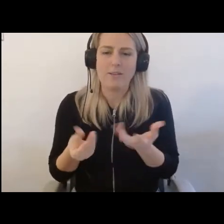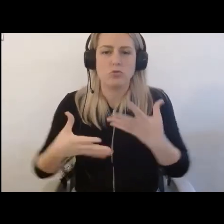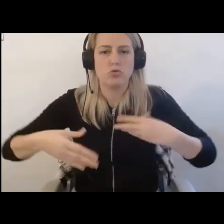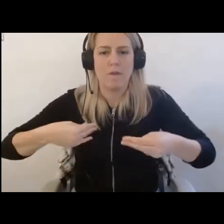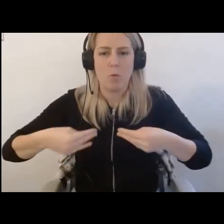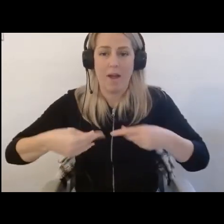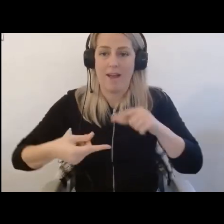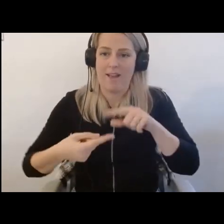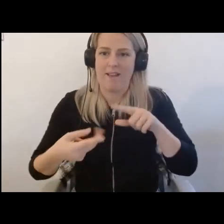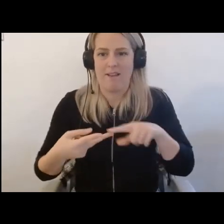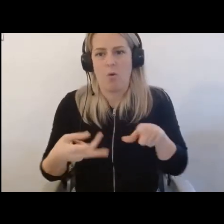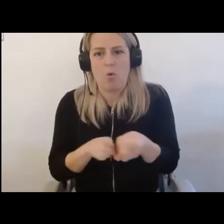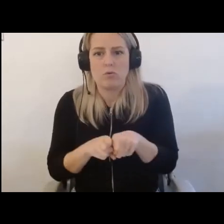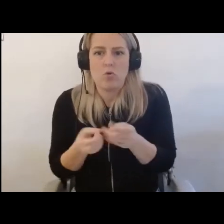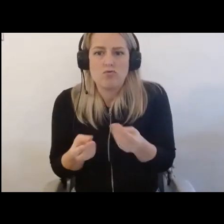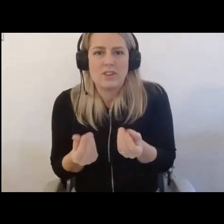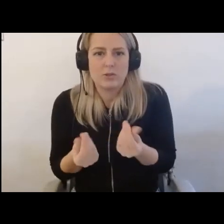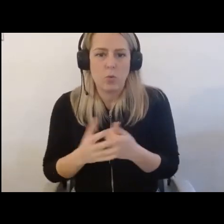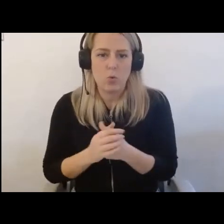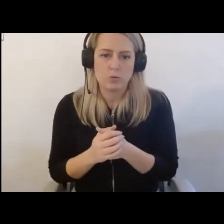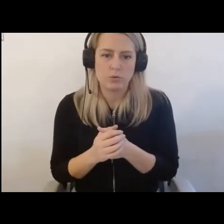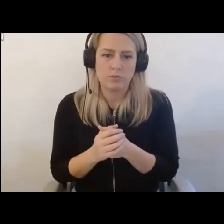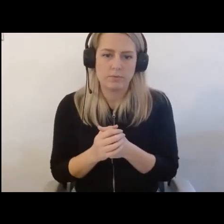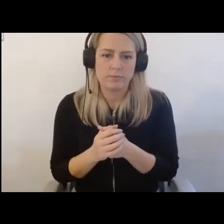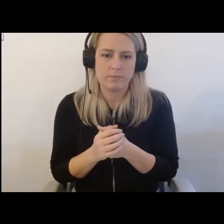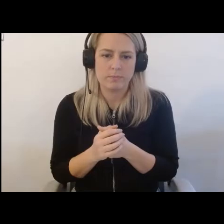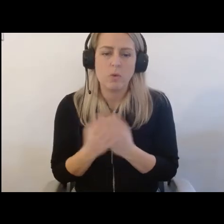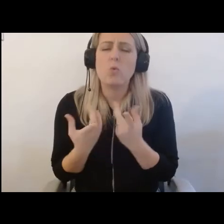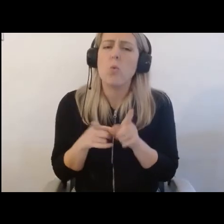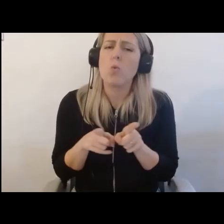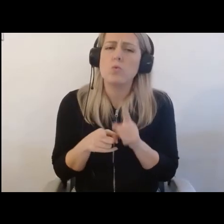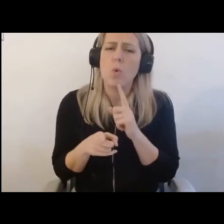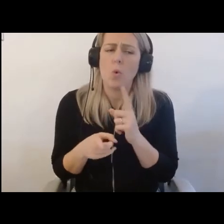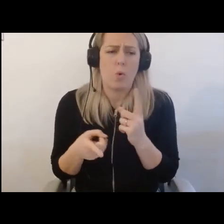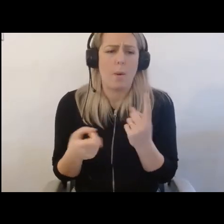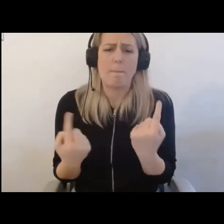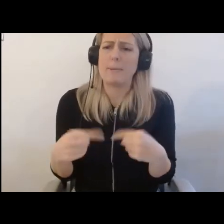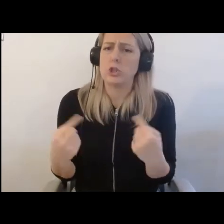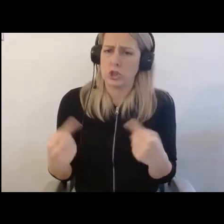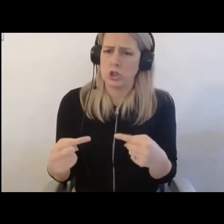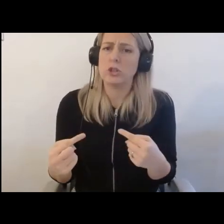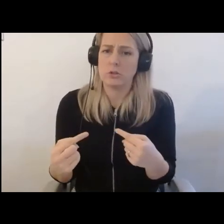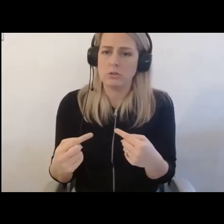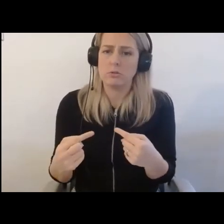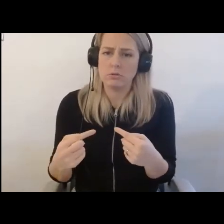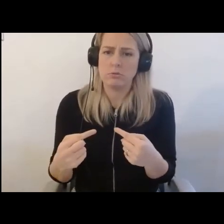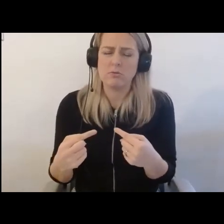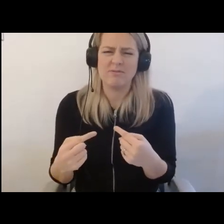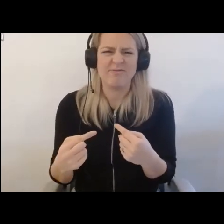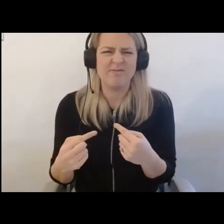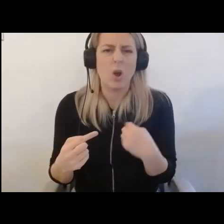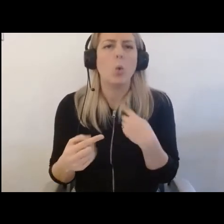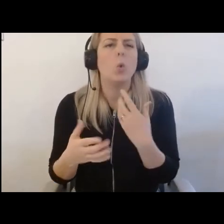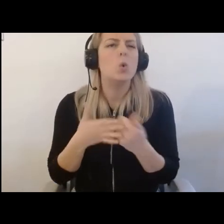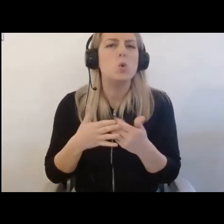I think permissions, which sometimes gets overlooked a little bit. It's really important that people have permission to use